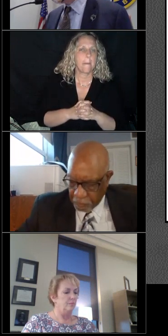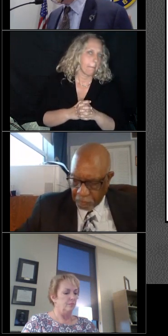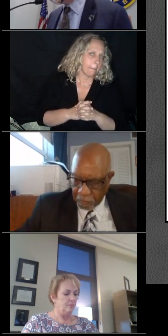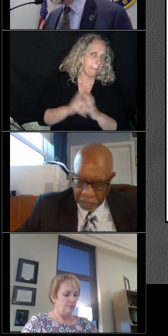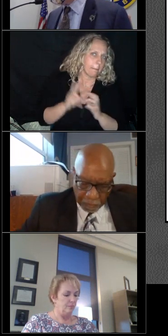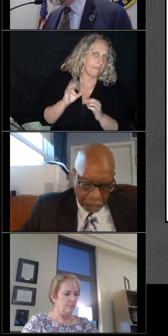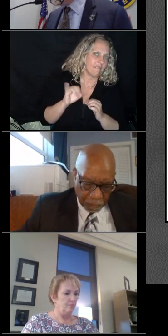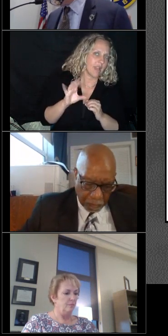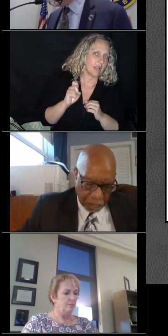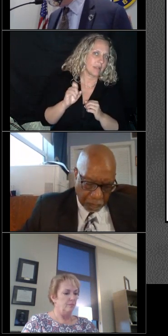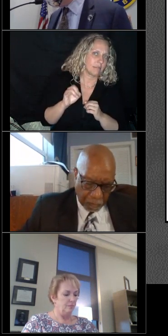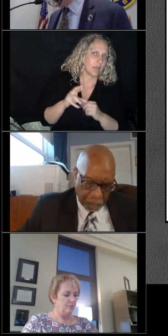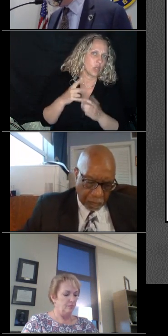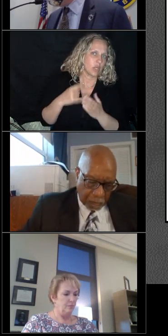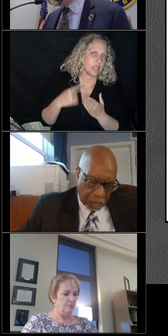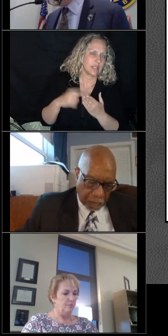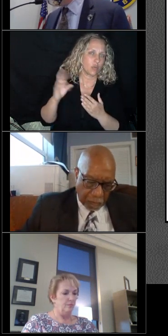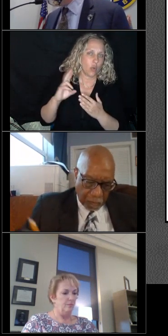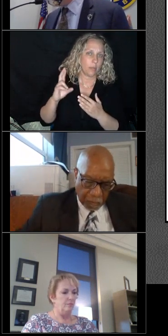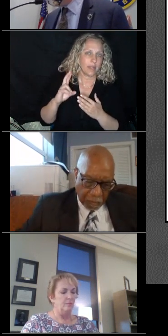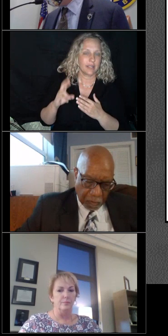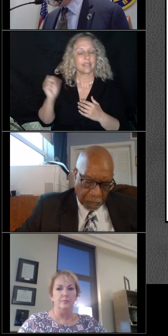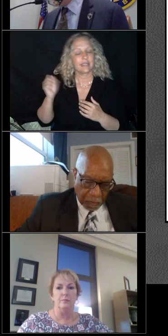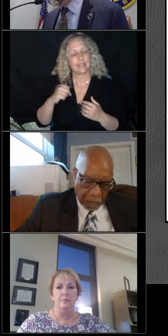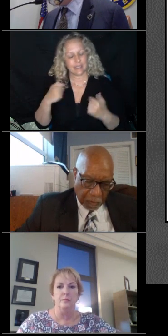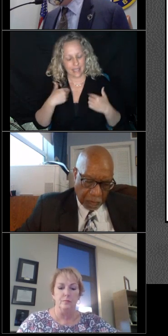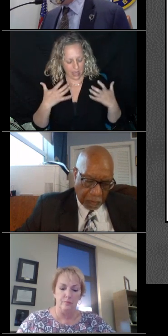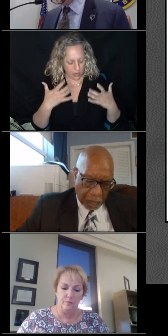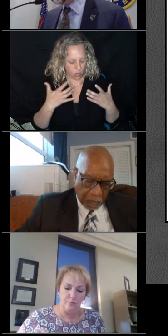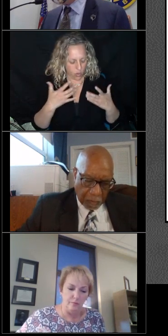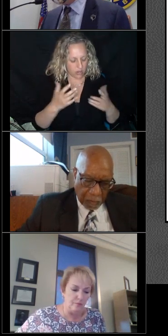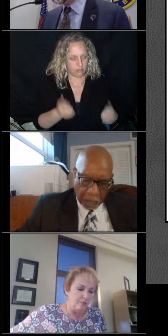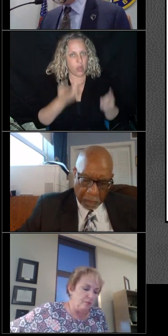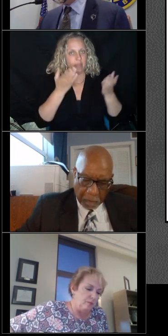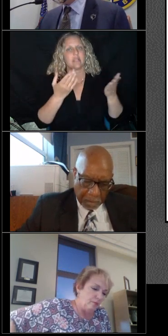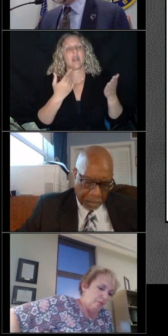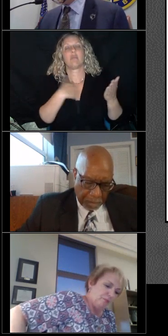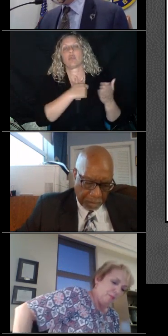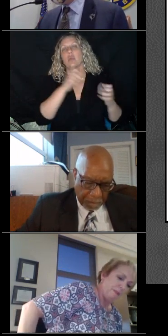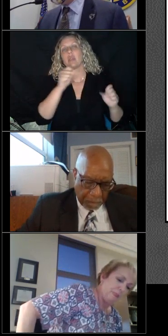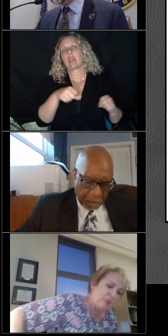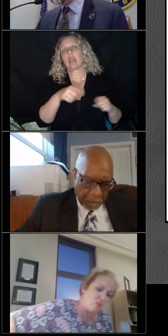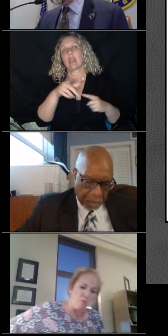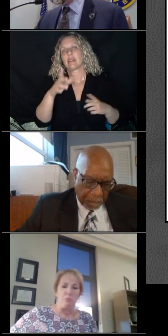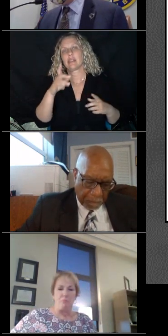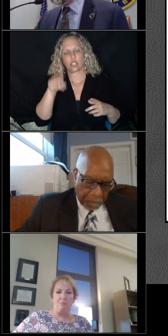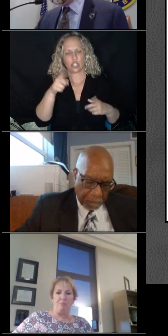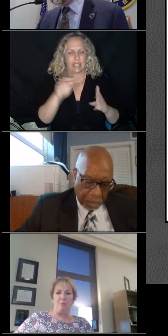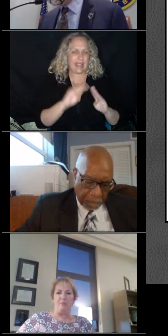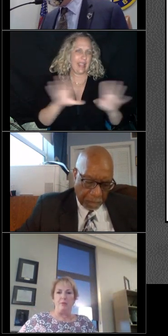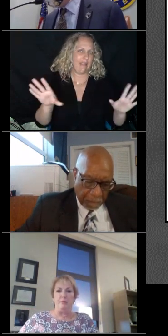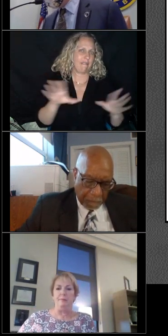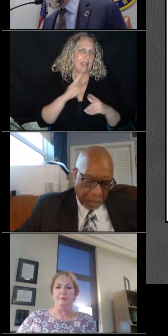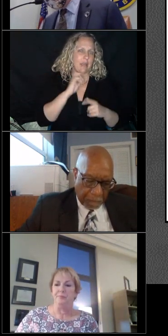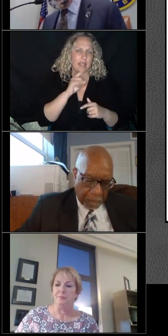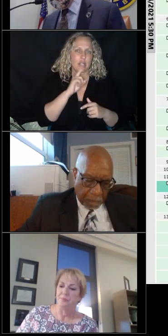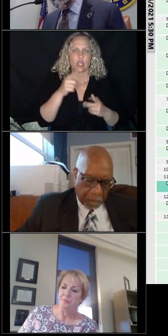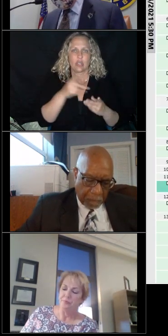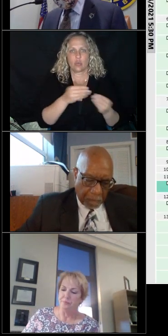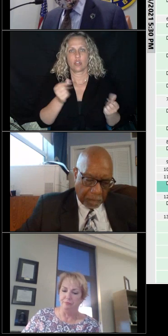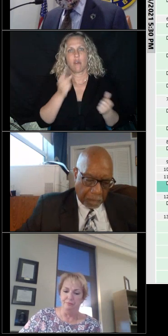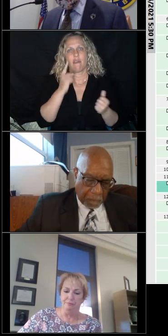Mayor discussion, Commissioner Romulus. Yes, Mayor, I wanted to bring this up just so that we can just clarify this and make sure that it's